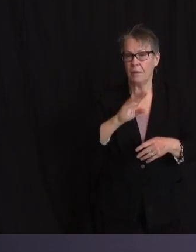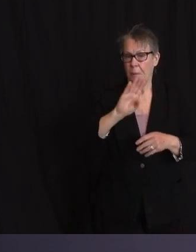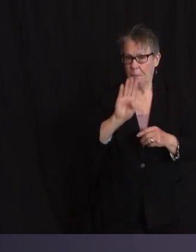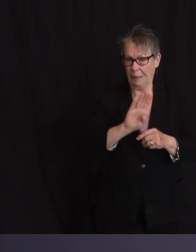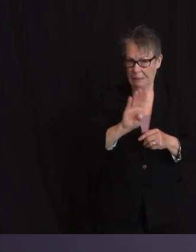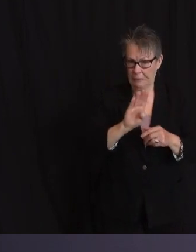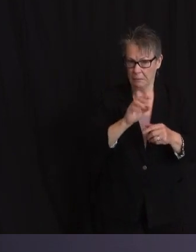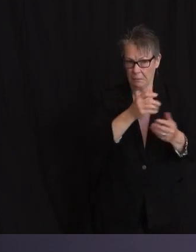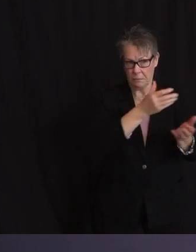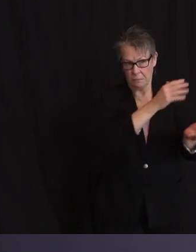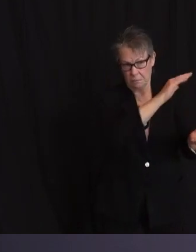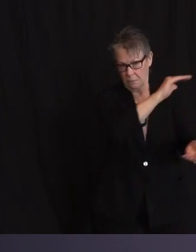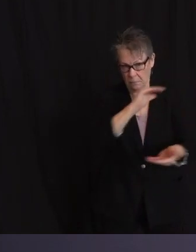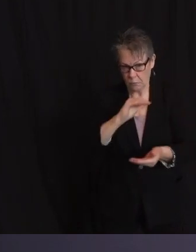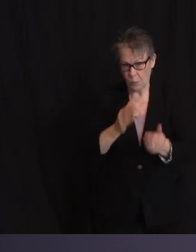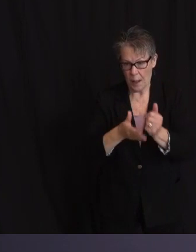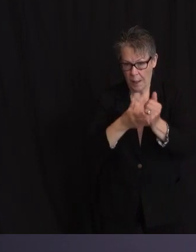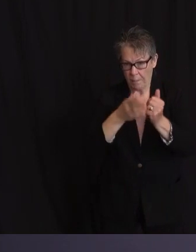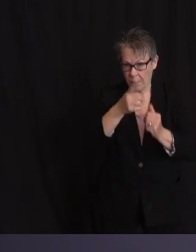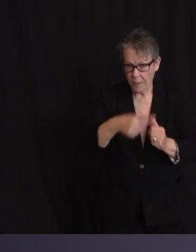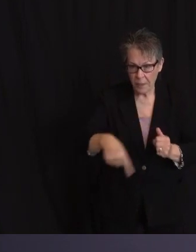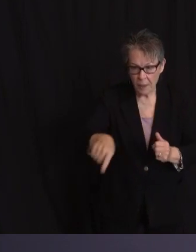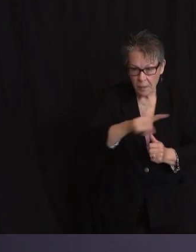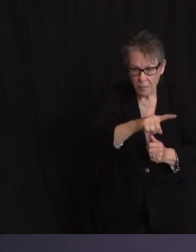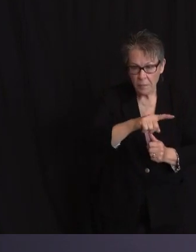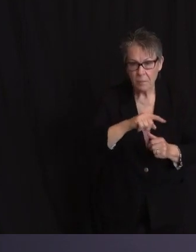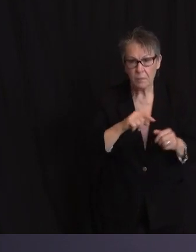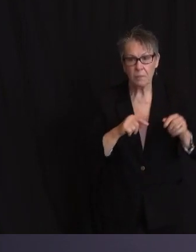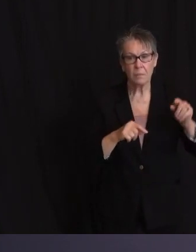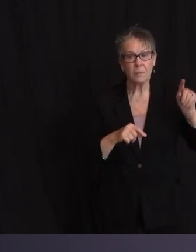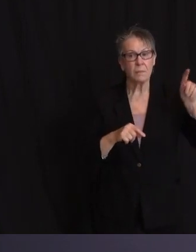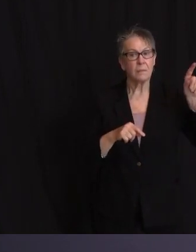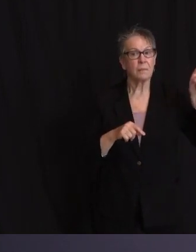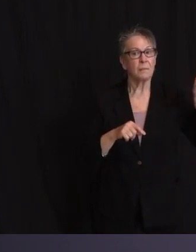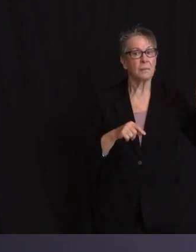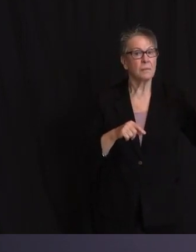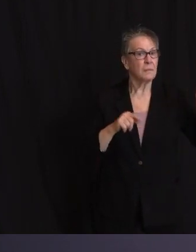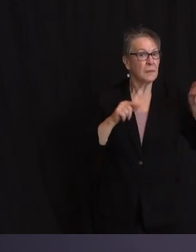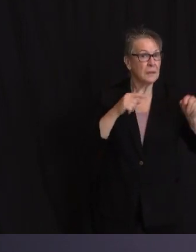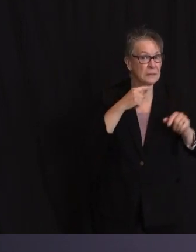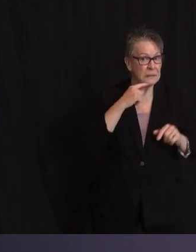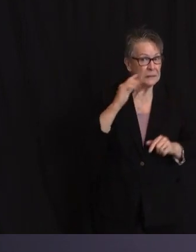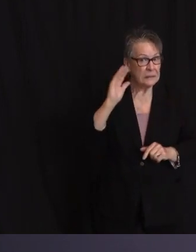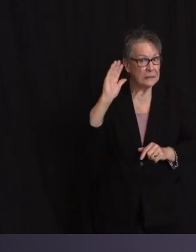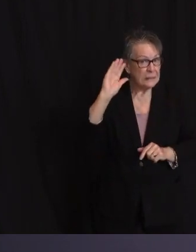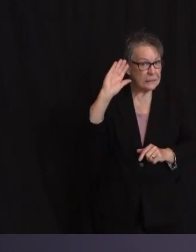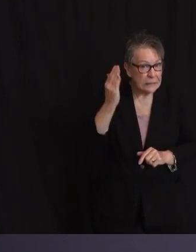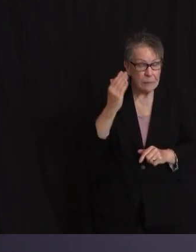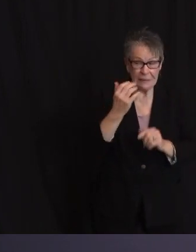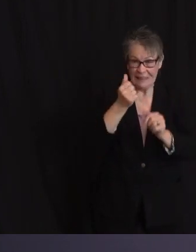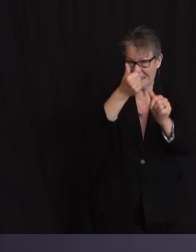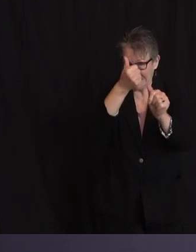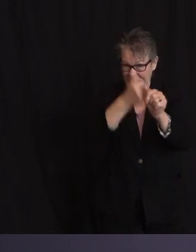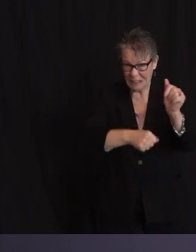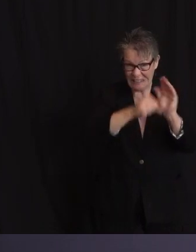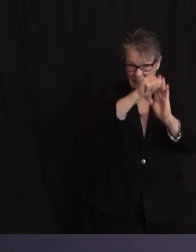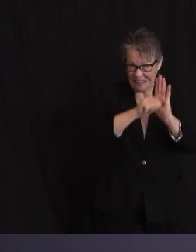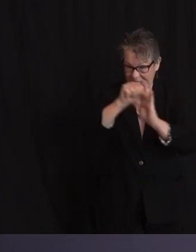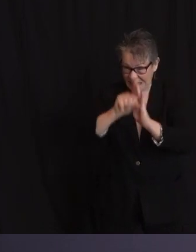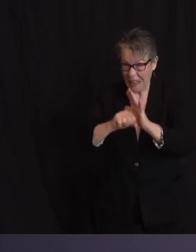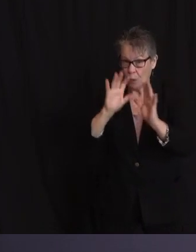would get their, implying that states would get their attention in the next round. I would just say this, I want to help